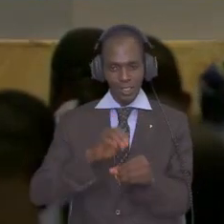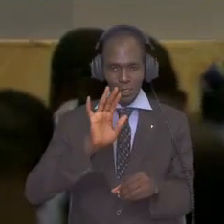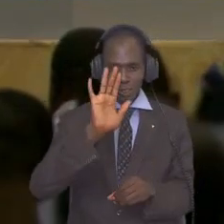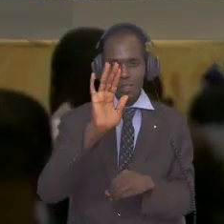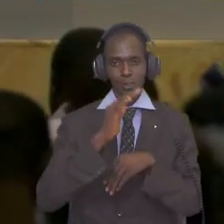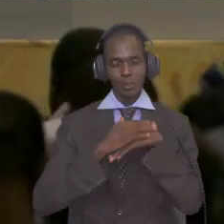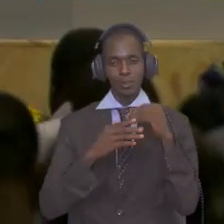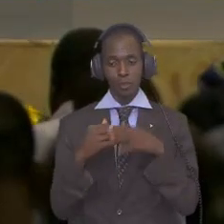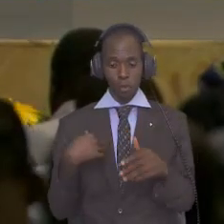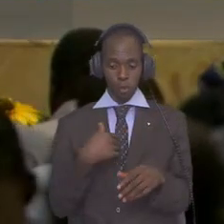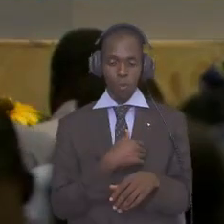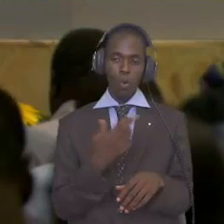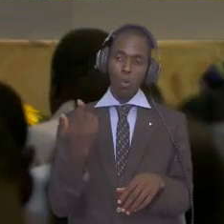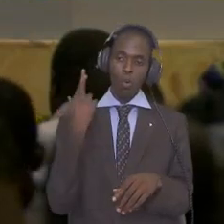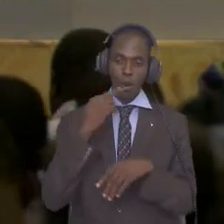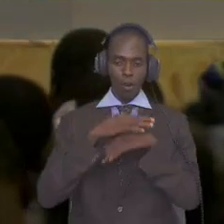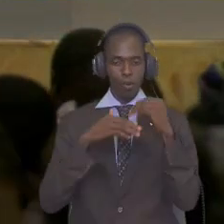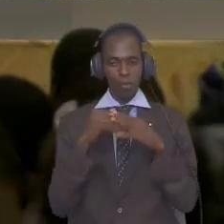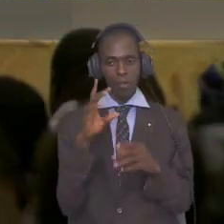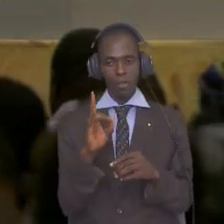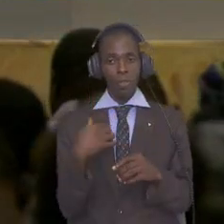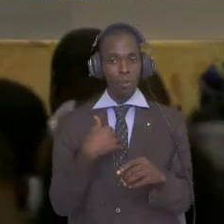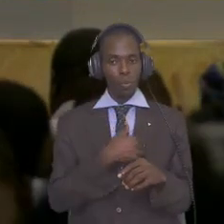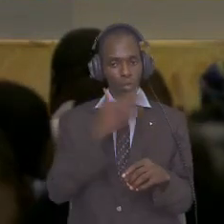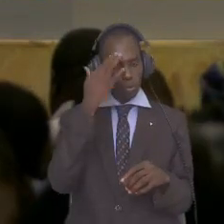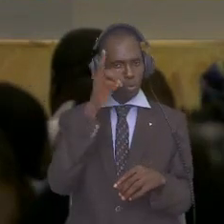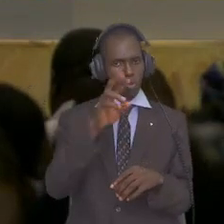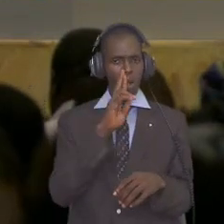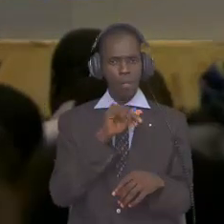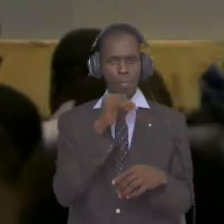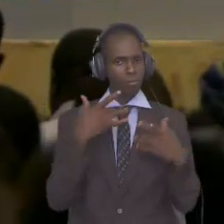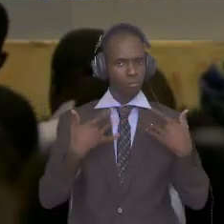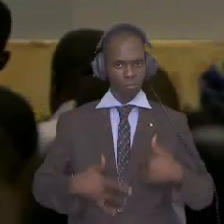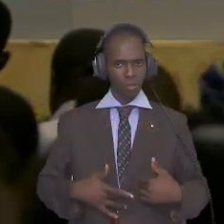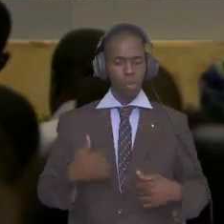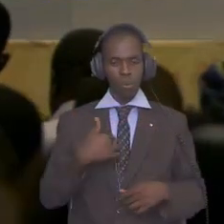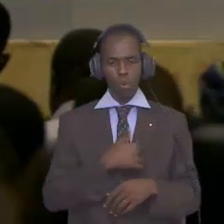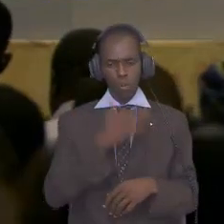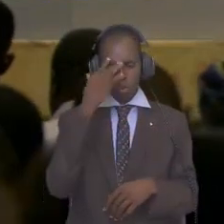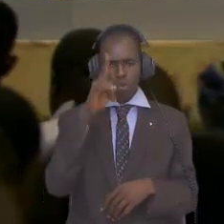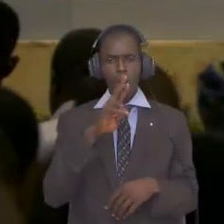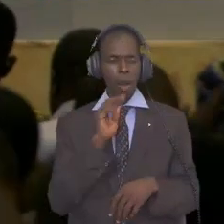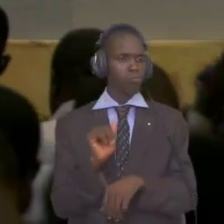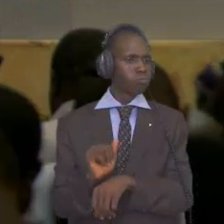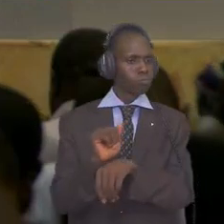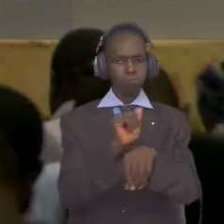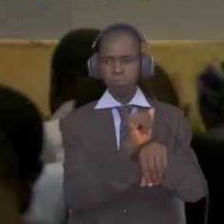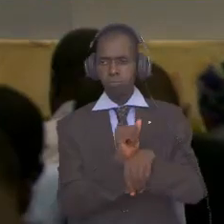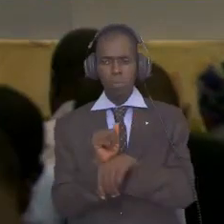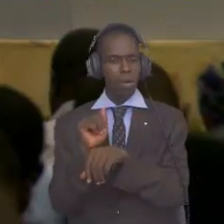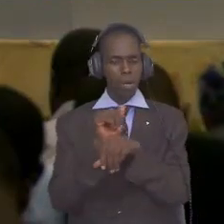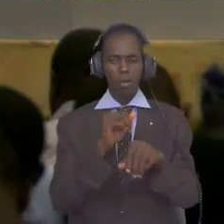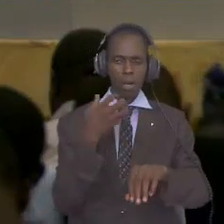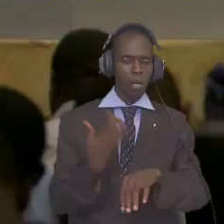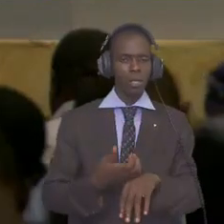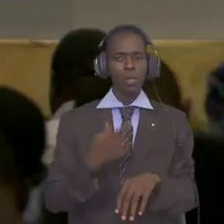We were comforted knowing that you are not discouraged, knowing that you are up and doing, knowing that you understand